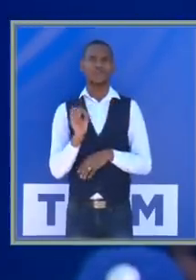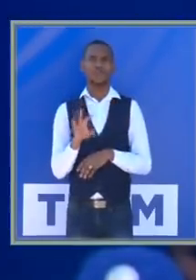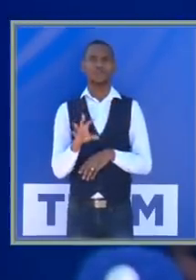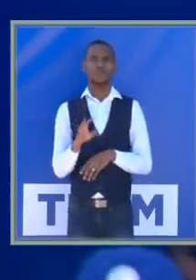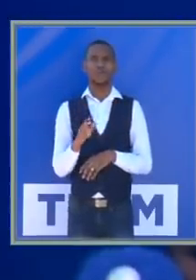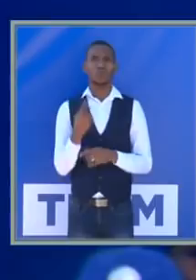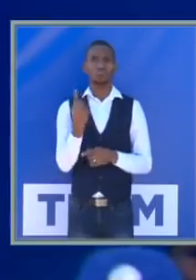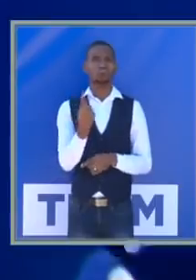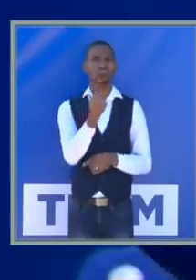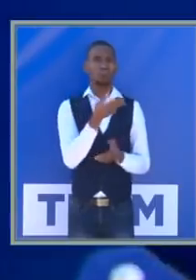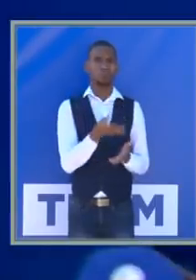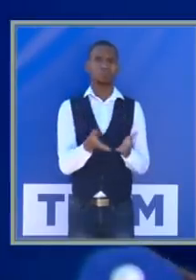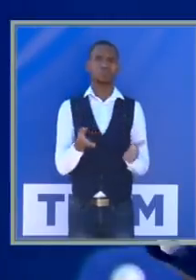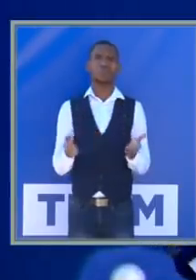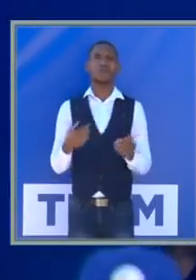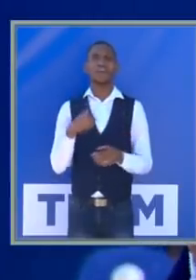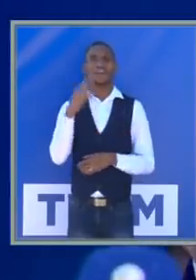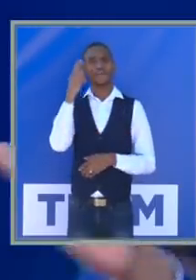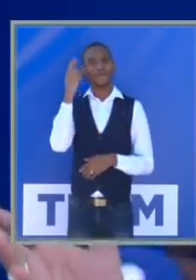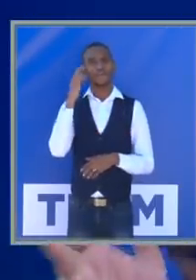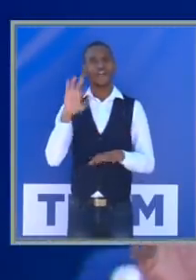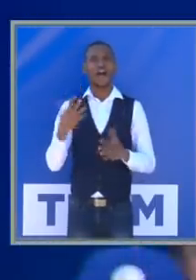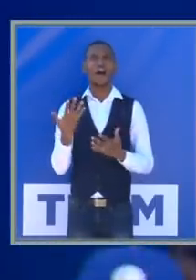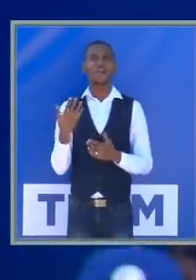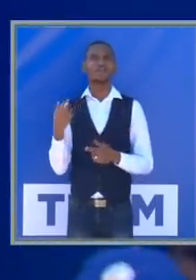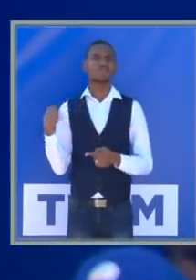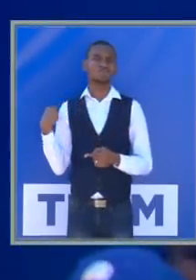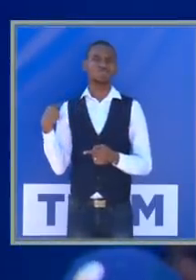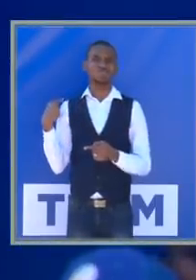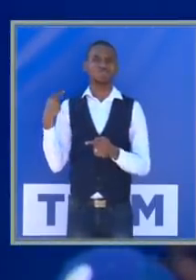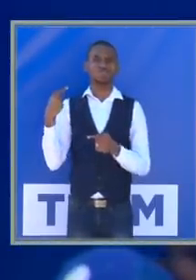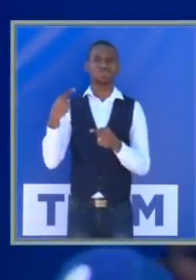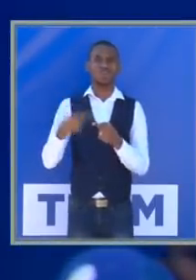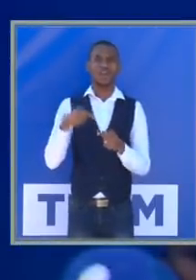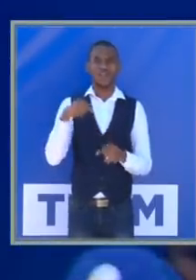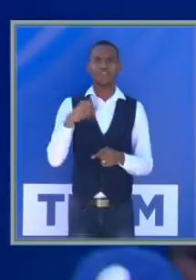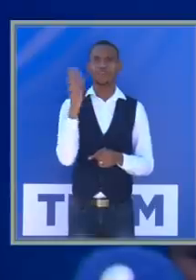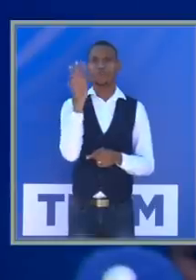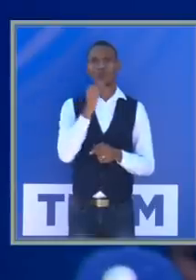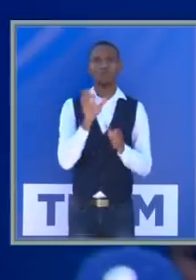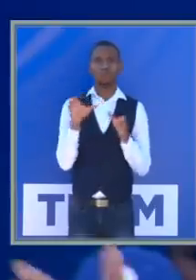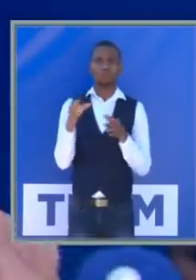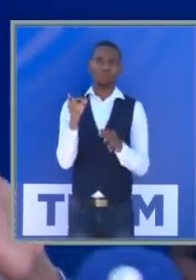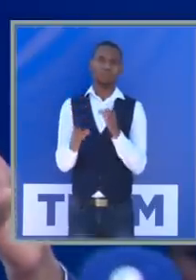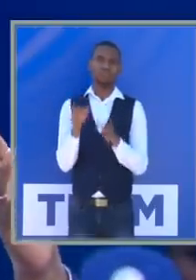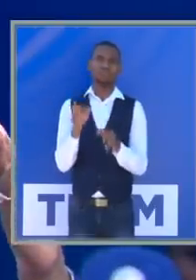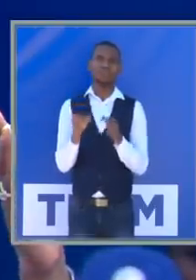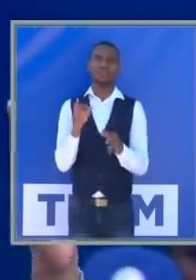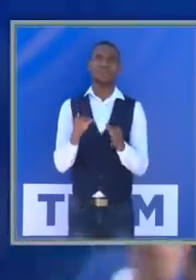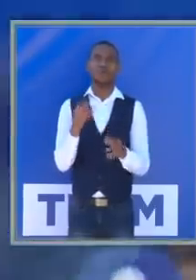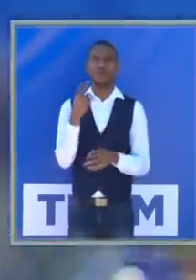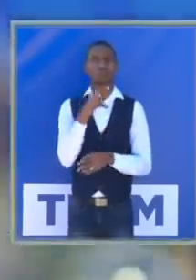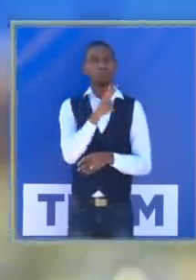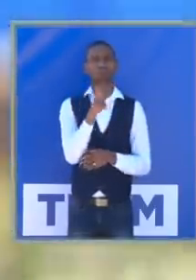is here, because it reminds me how far this beautiful party has come. When you look around